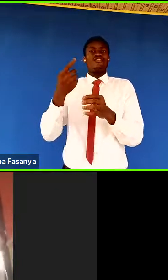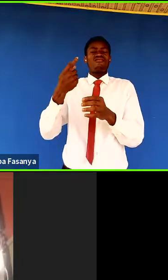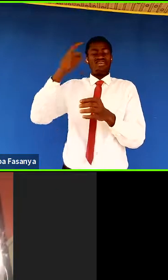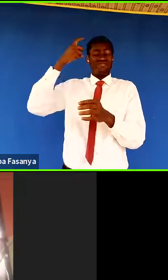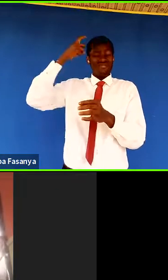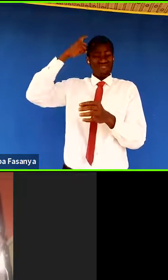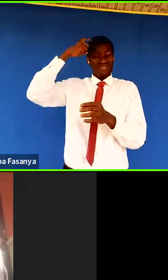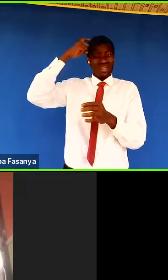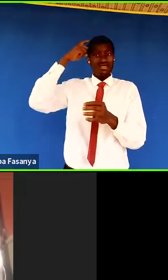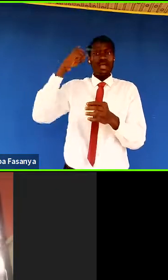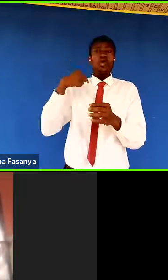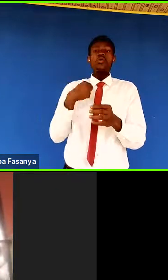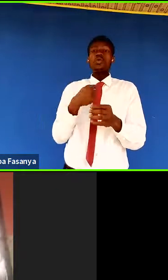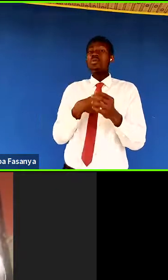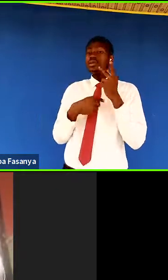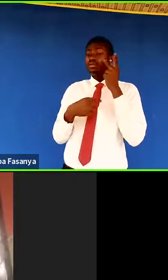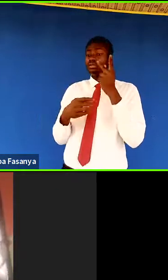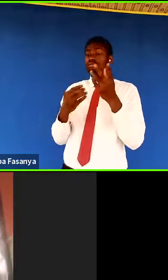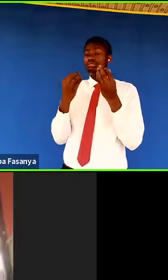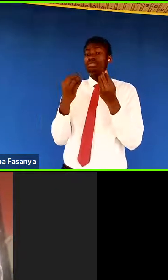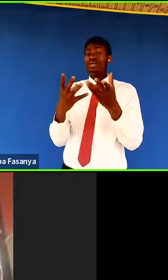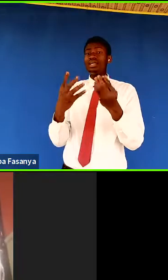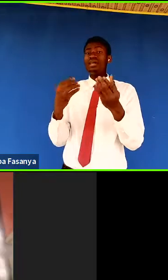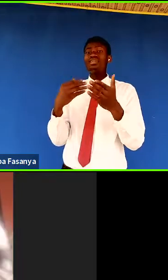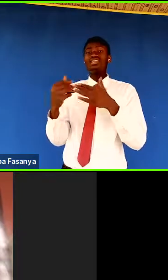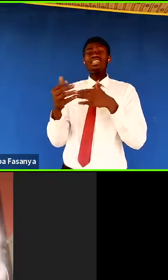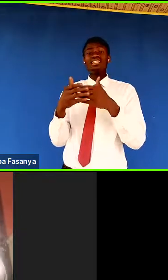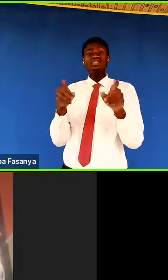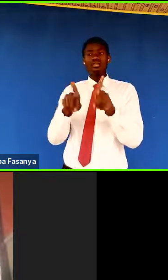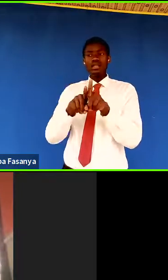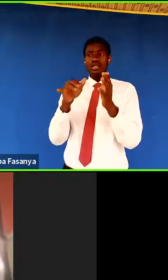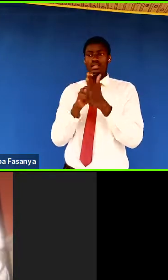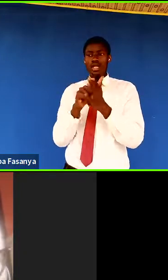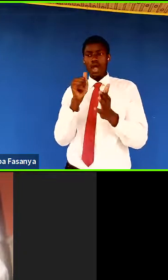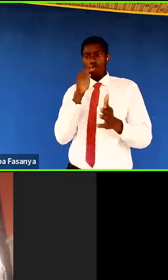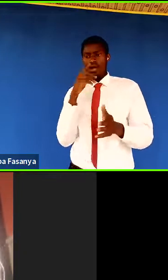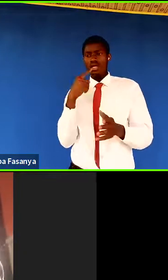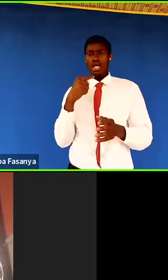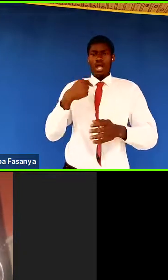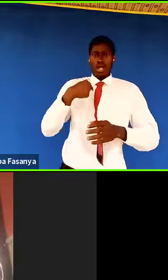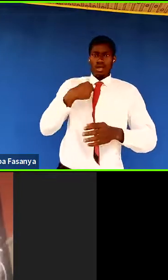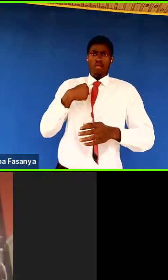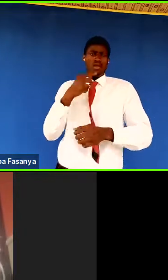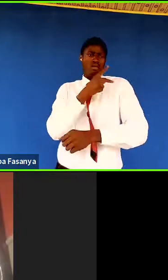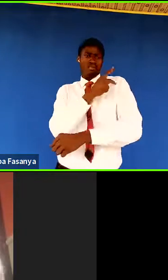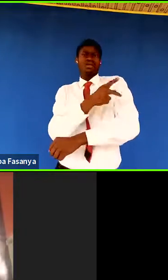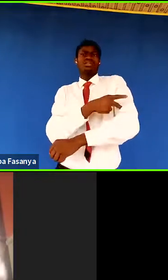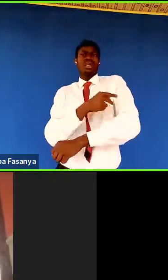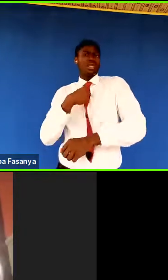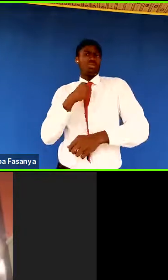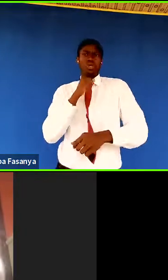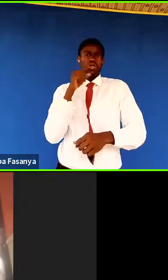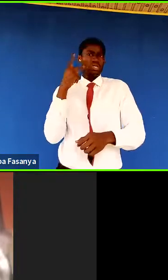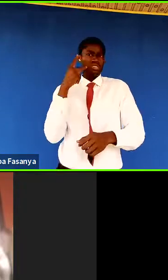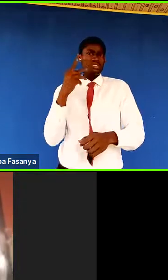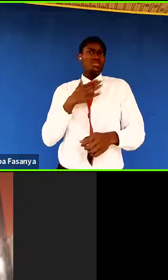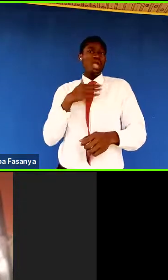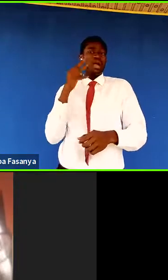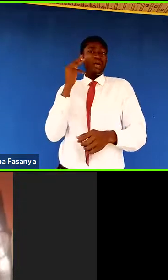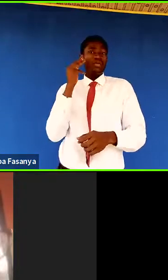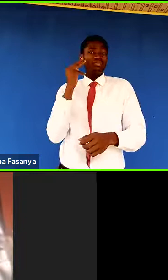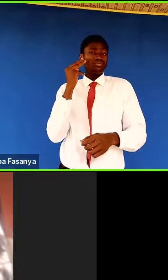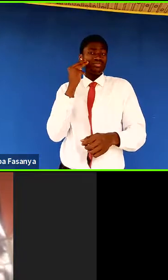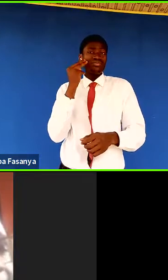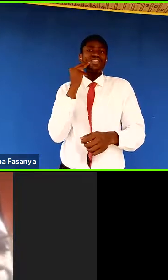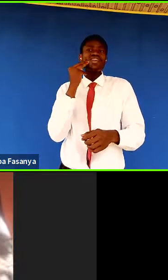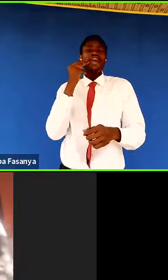like that the woman will tell you, oh, she's pregnant, I feel pregnant, I've not seen my period, and then because of all the hormones, the brain signaling and everything, she